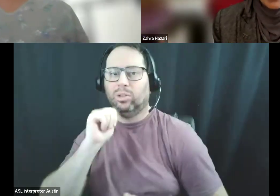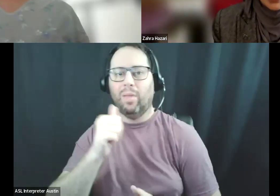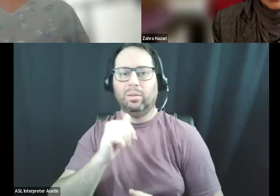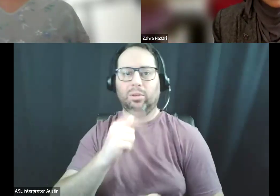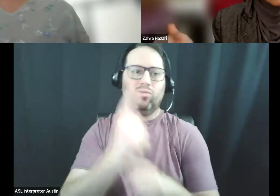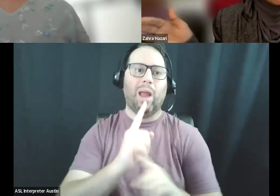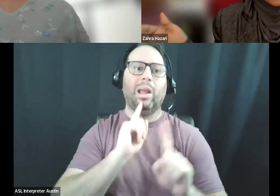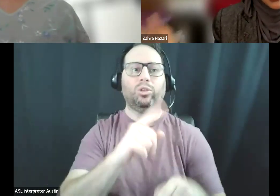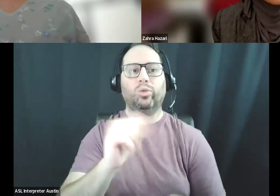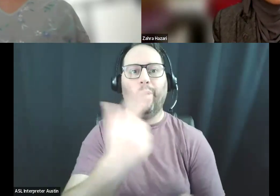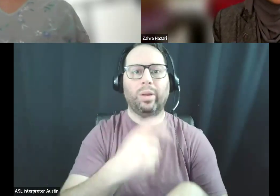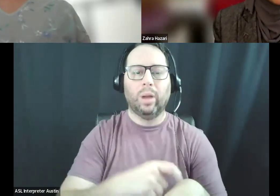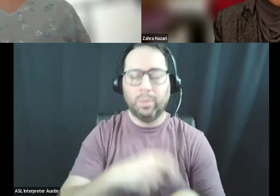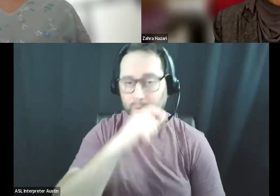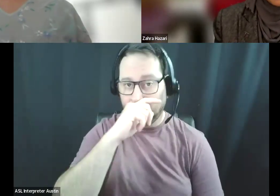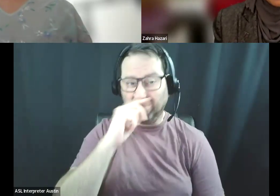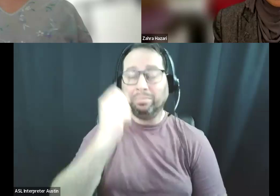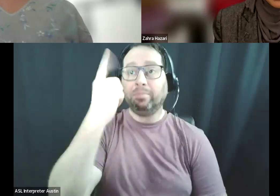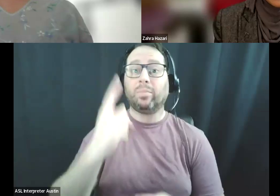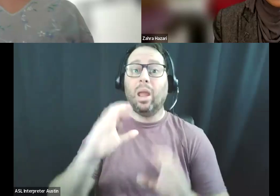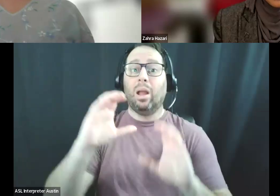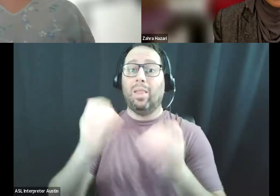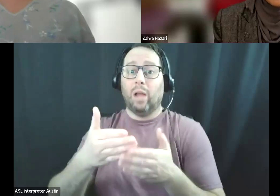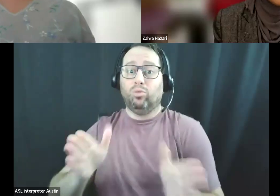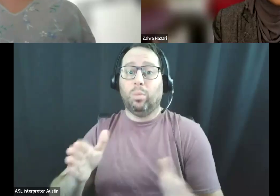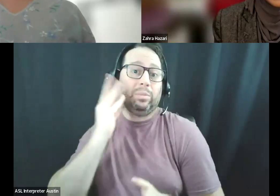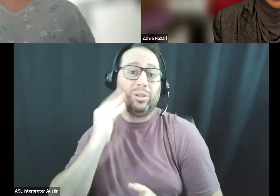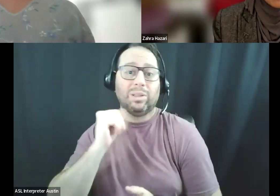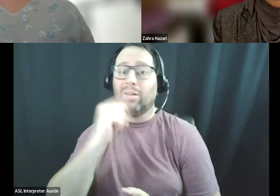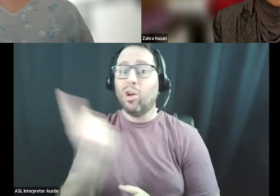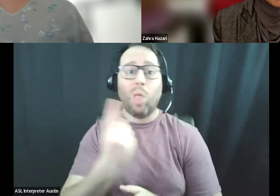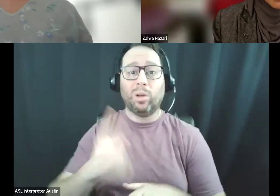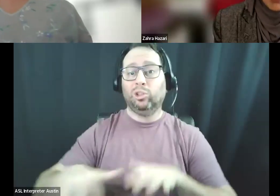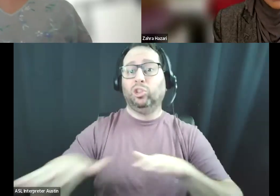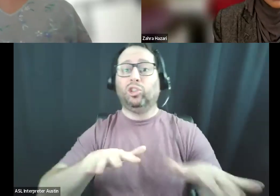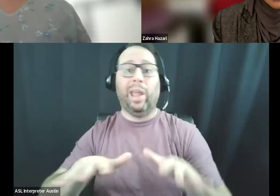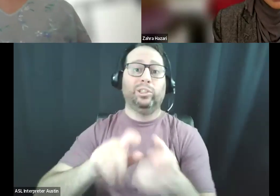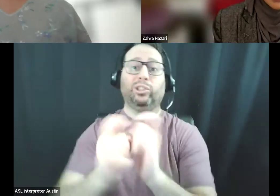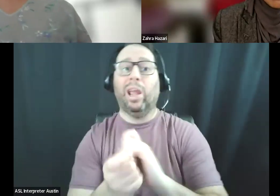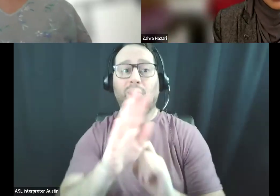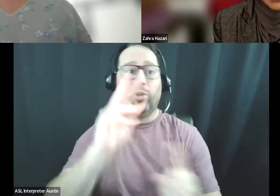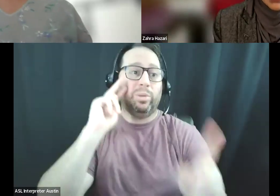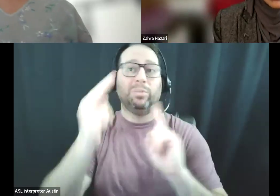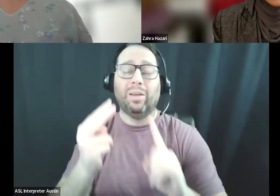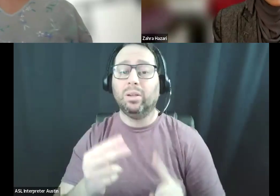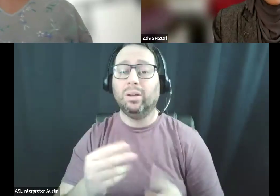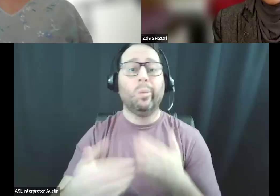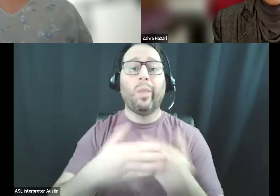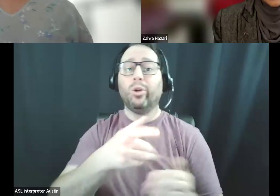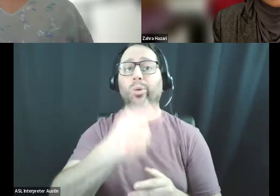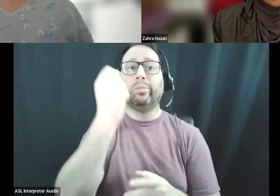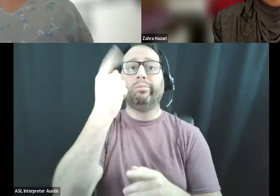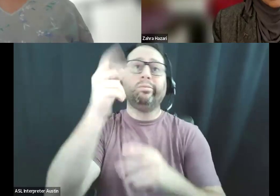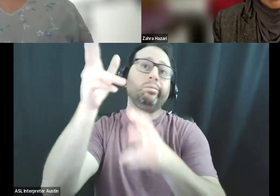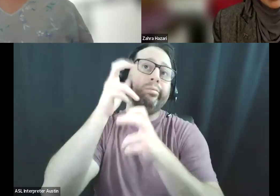classroom experiences don't shake those perceptions, right? So even if they're getting it from somewhere beyond the scientific community, it